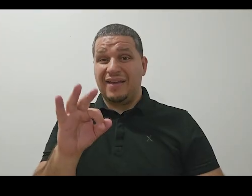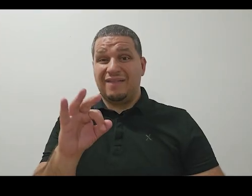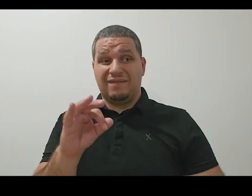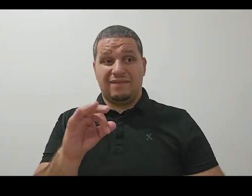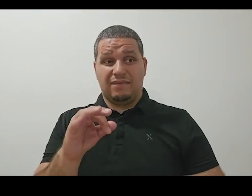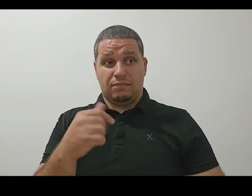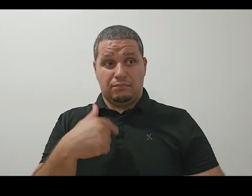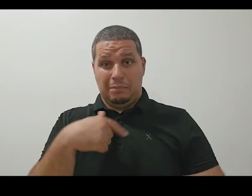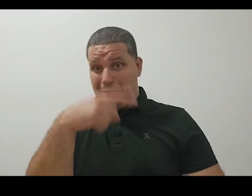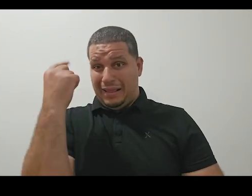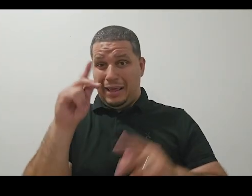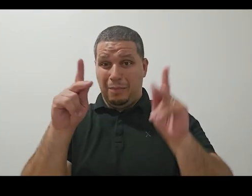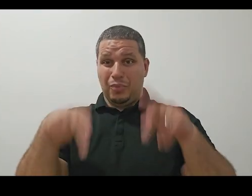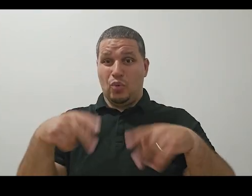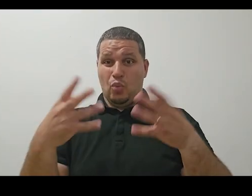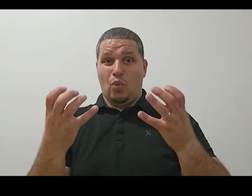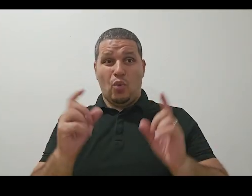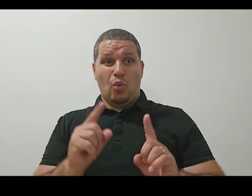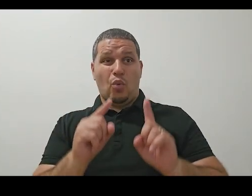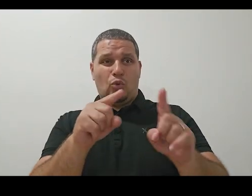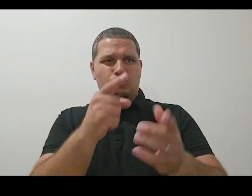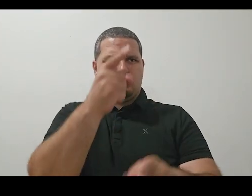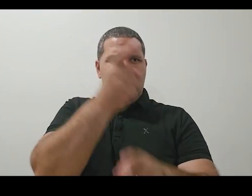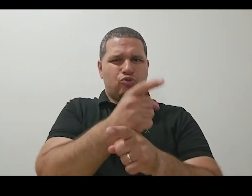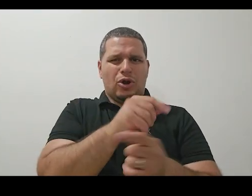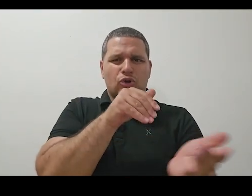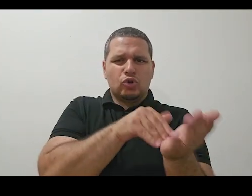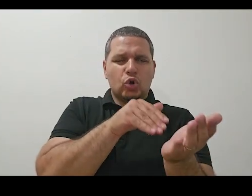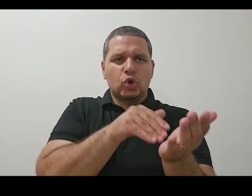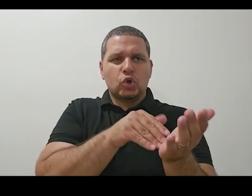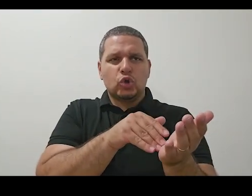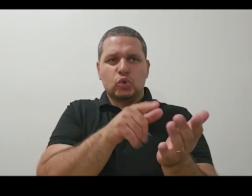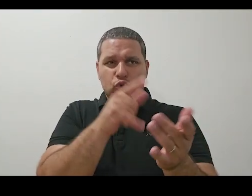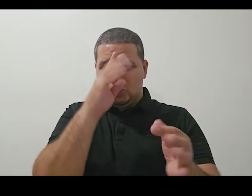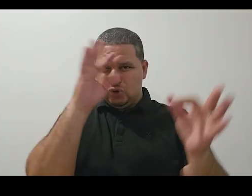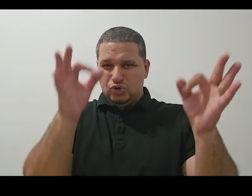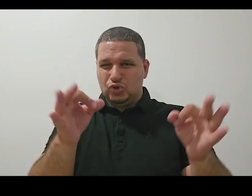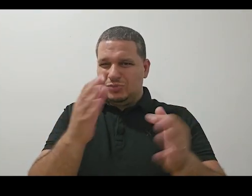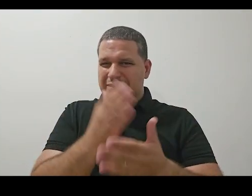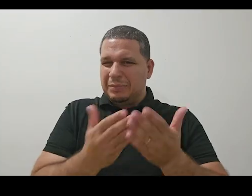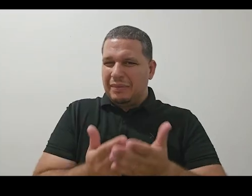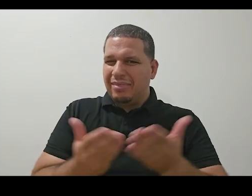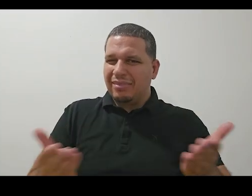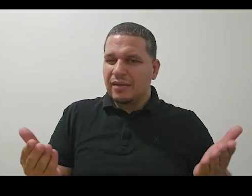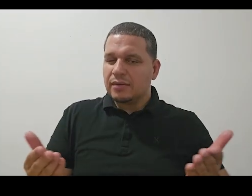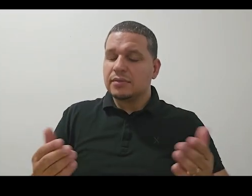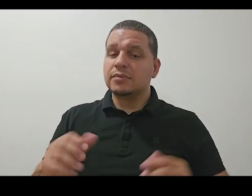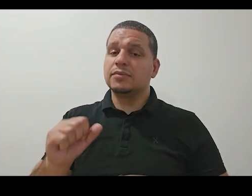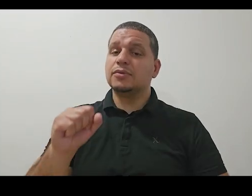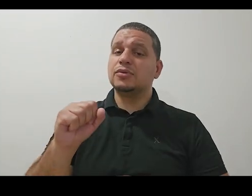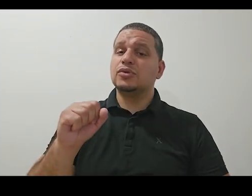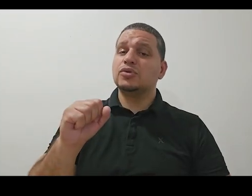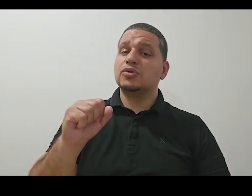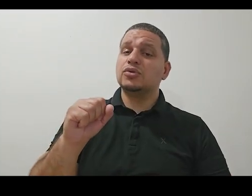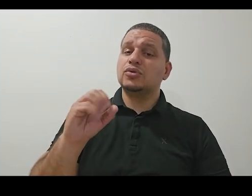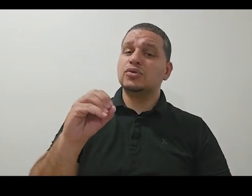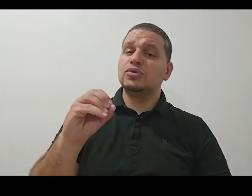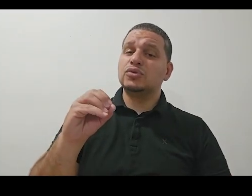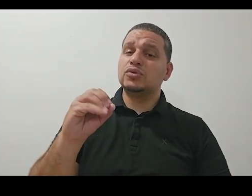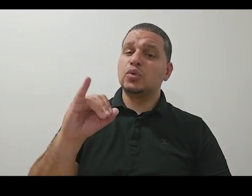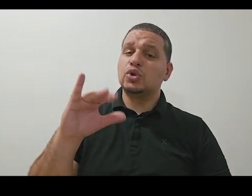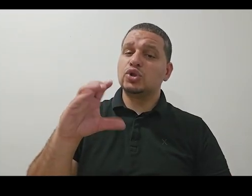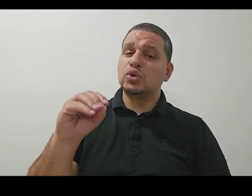go to white doctors who are determining certain things, right? In terms of socioeconomics,